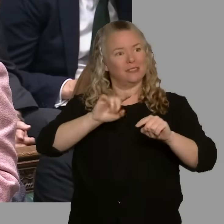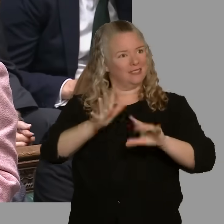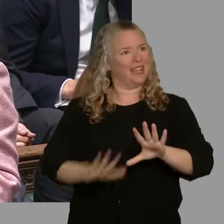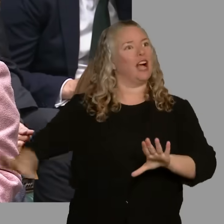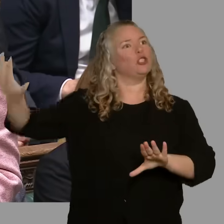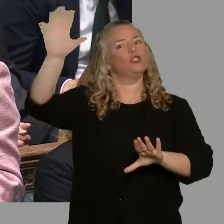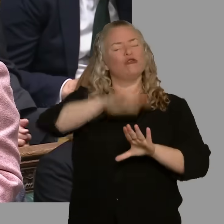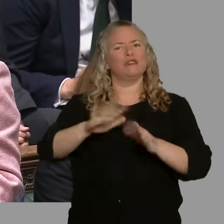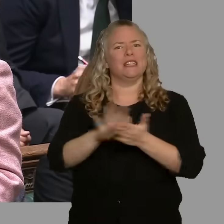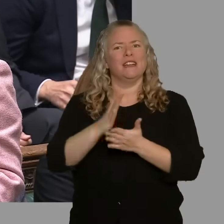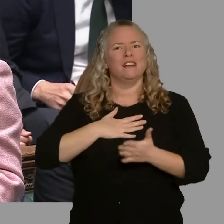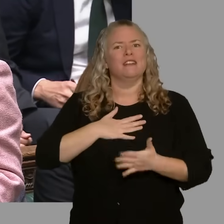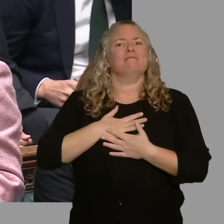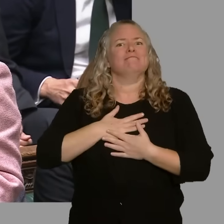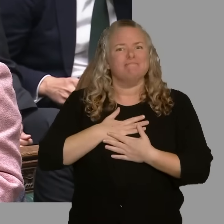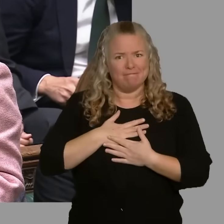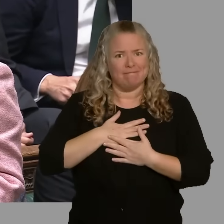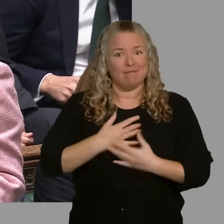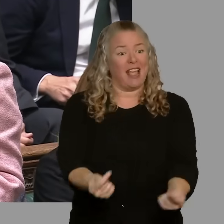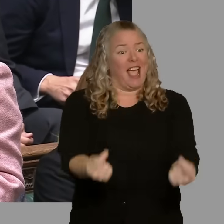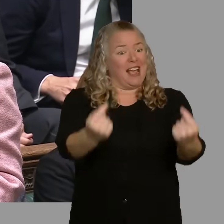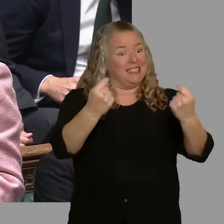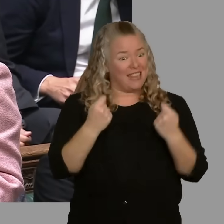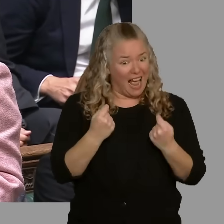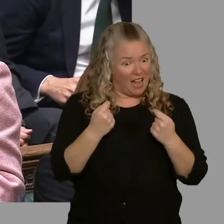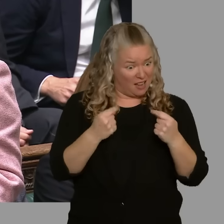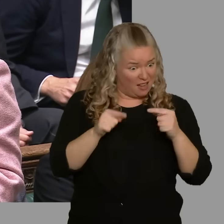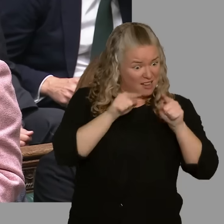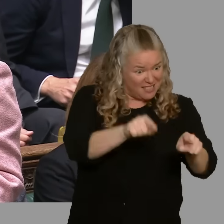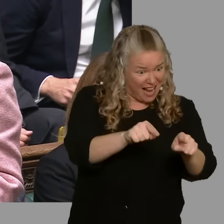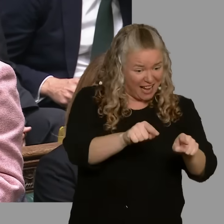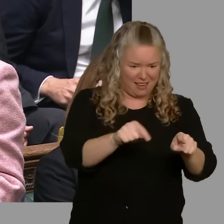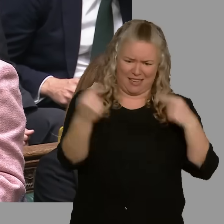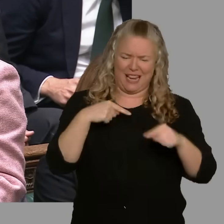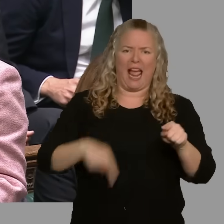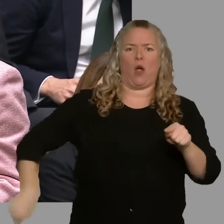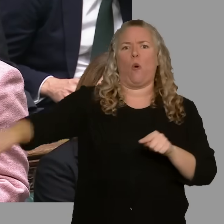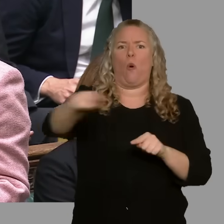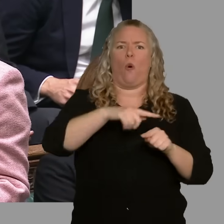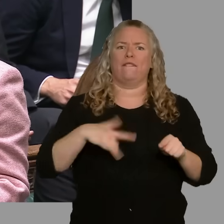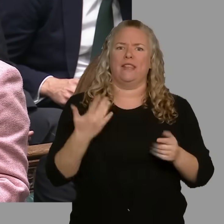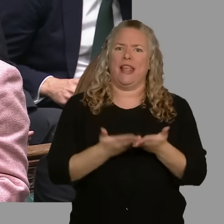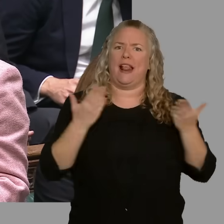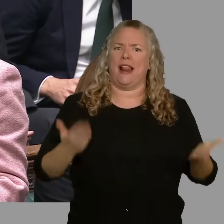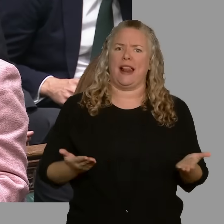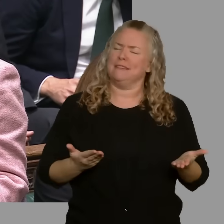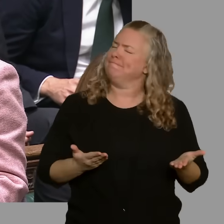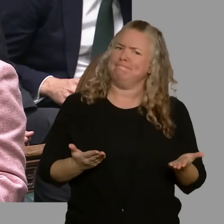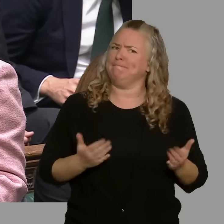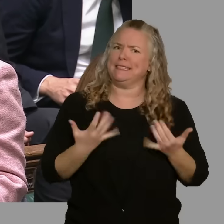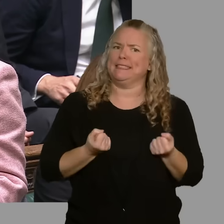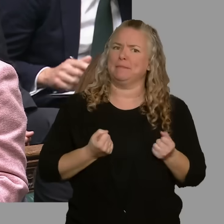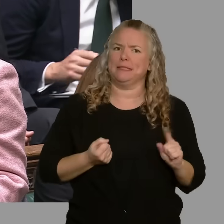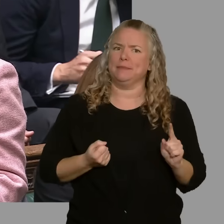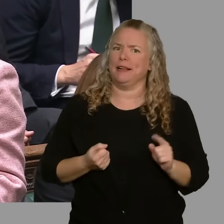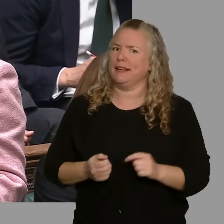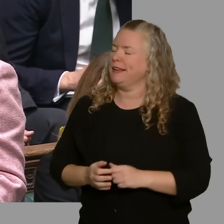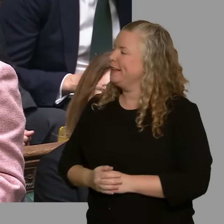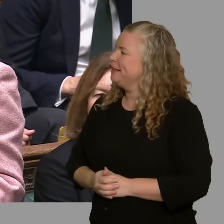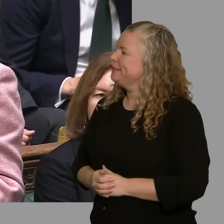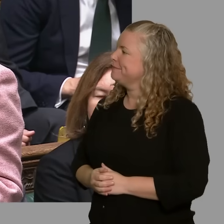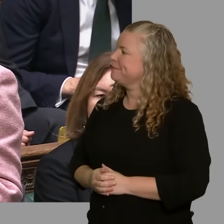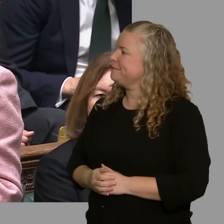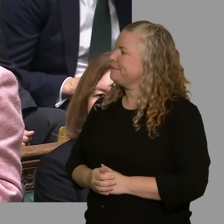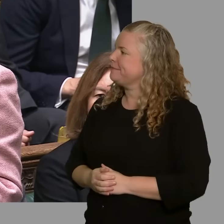of a business doing everything the government asks. The owner of this beauty salon and her 3 employees